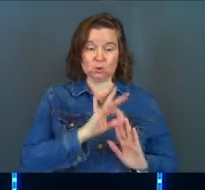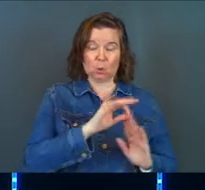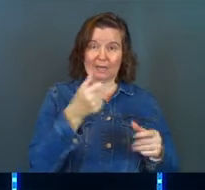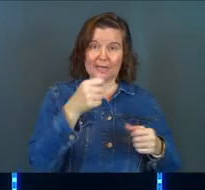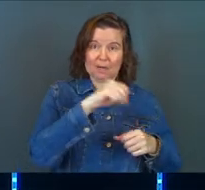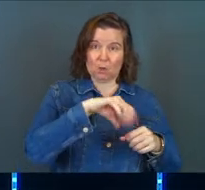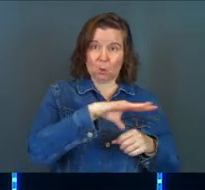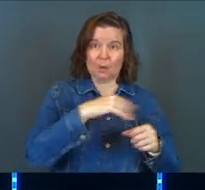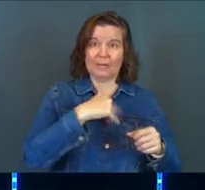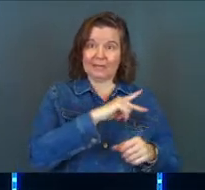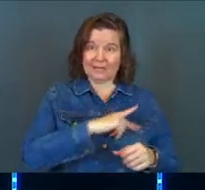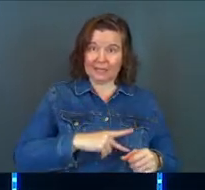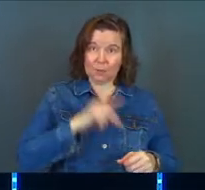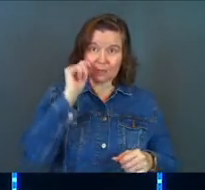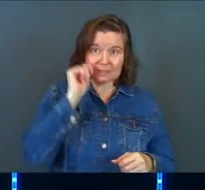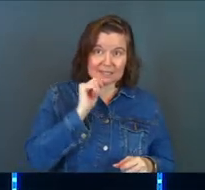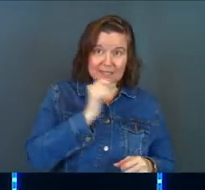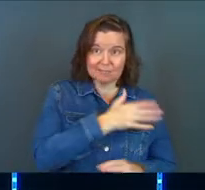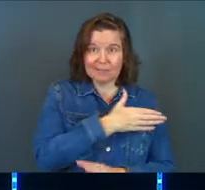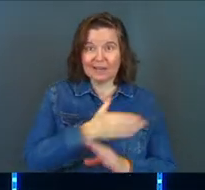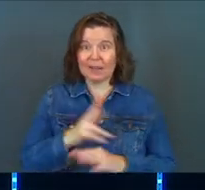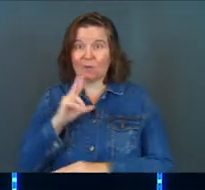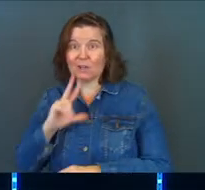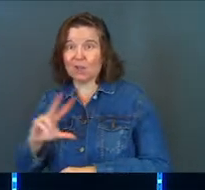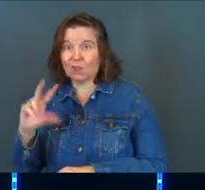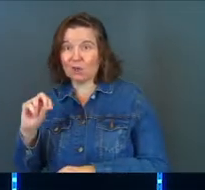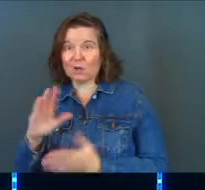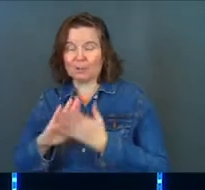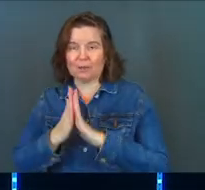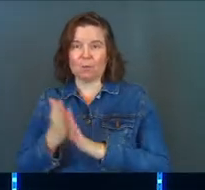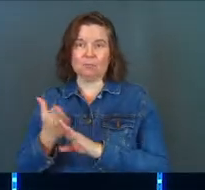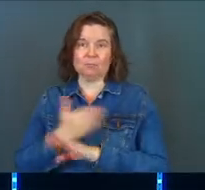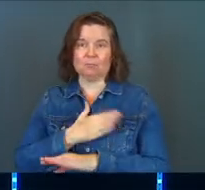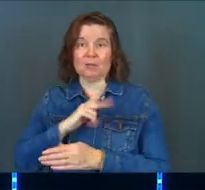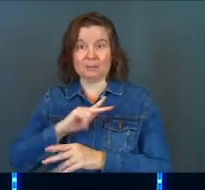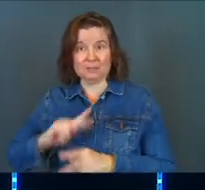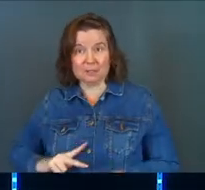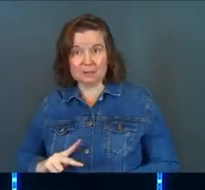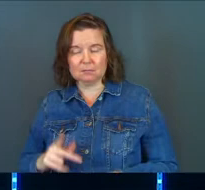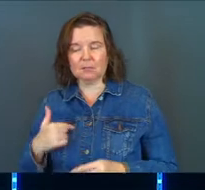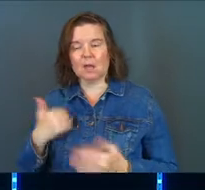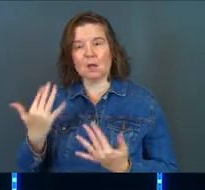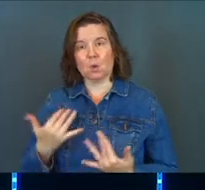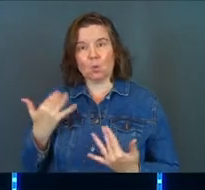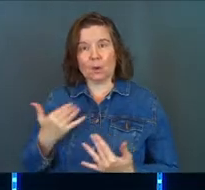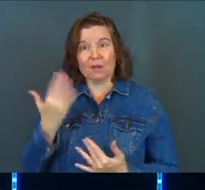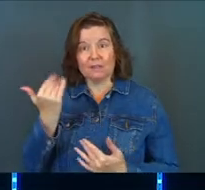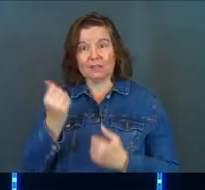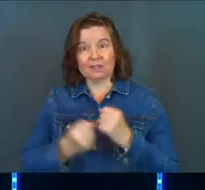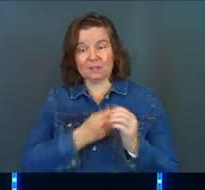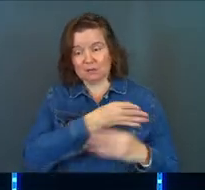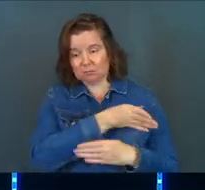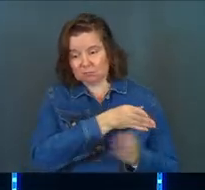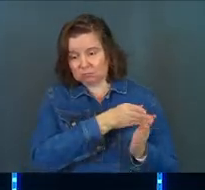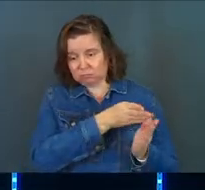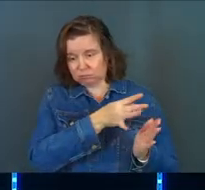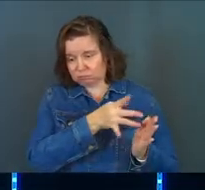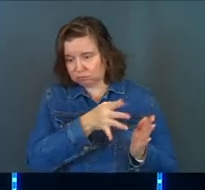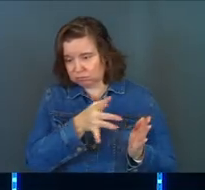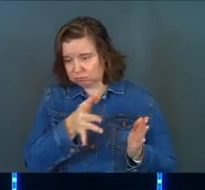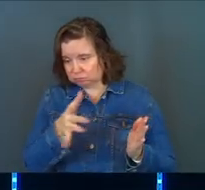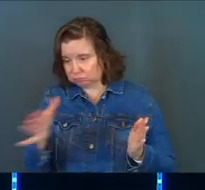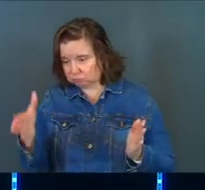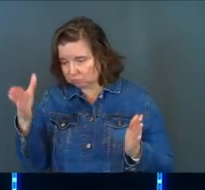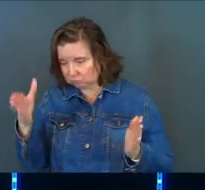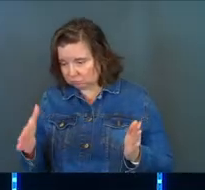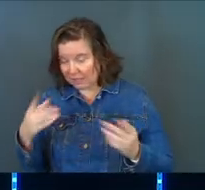anointed king when he's a teenager. He's 30 years old before he finally becomes king. And he waited all that time. And when he finally